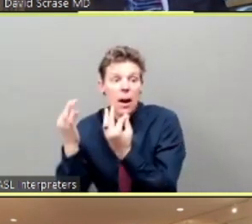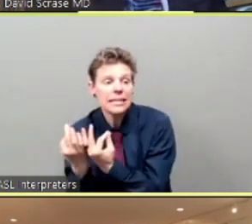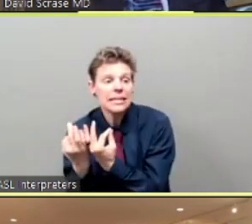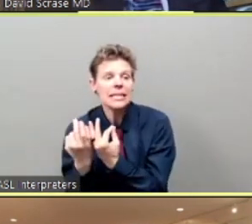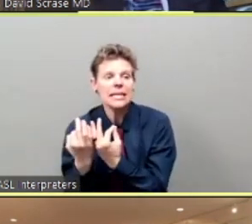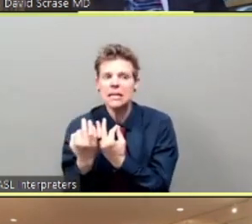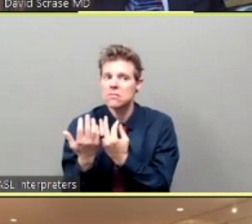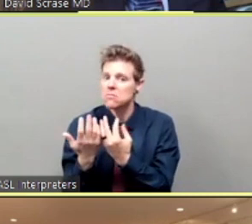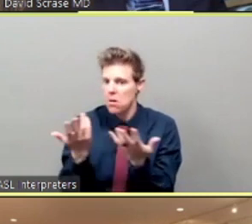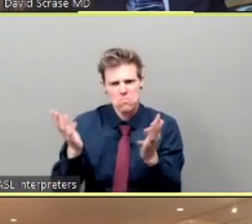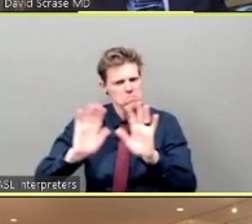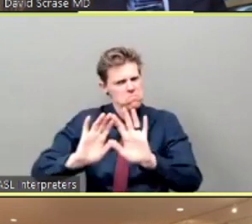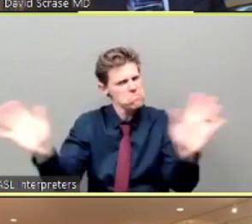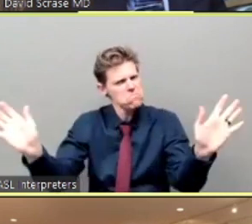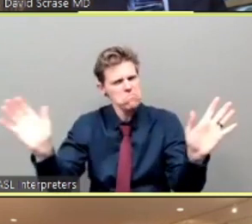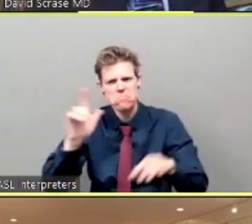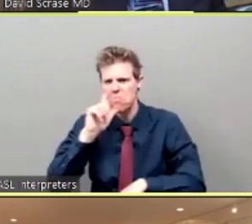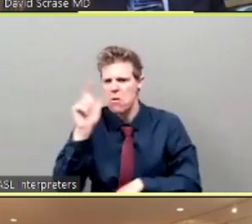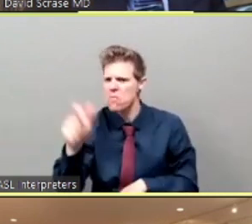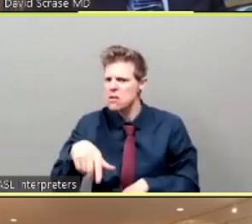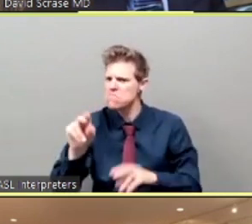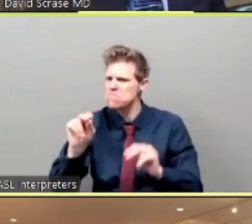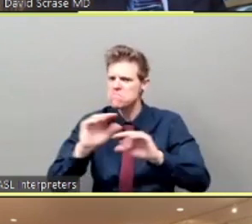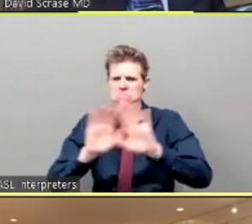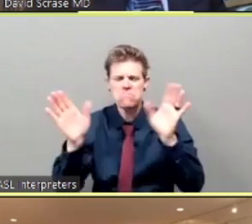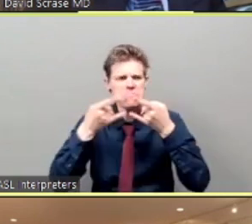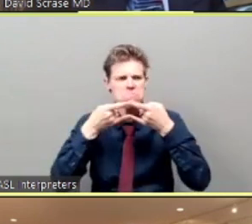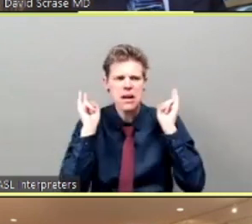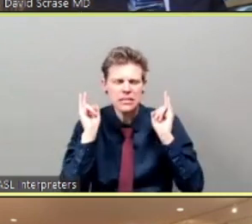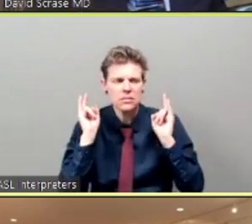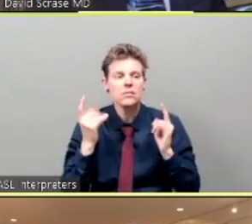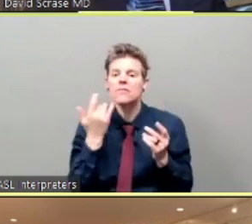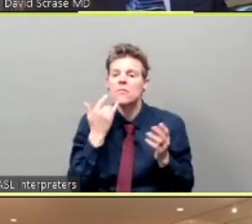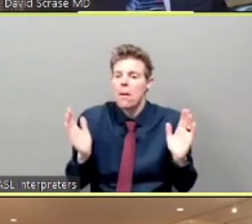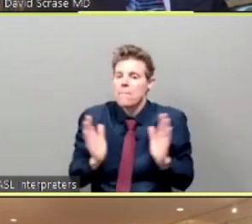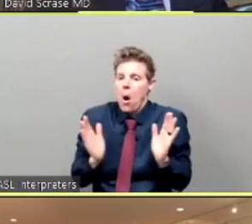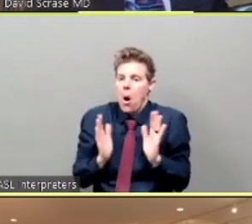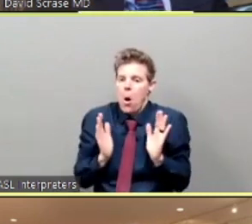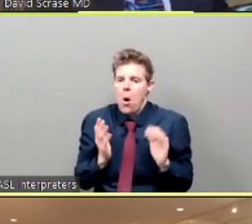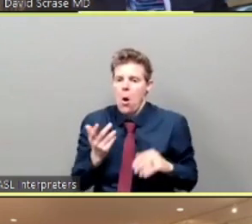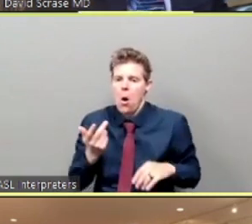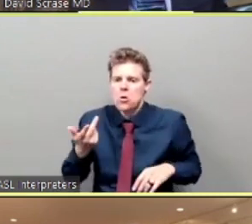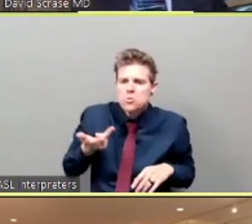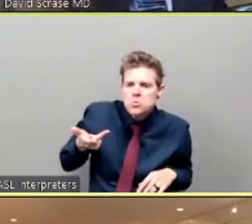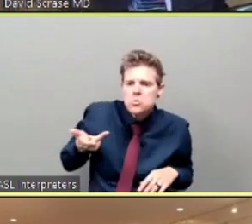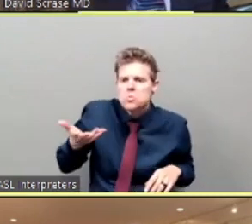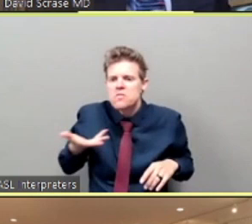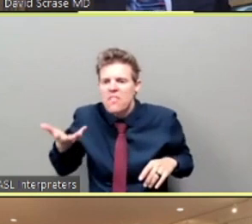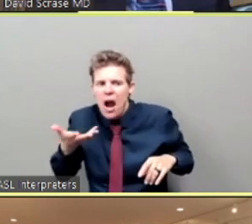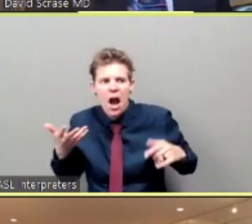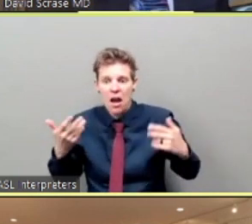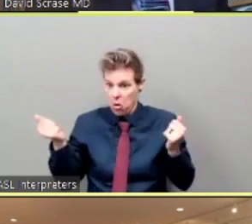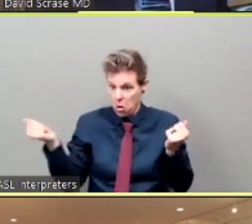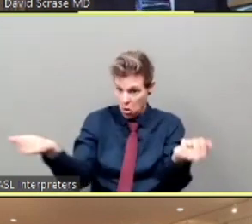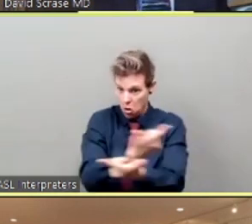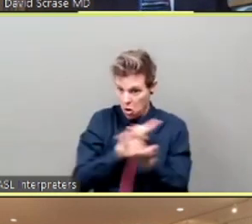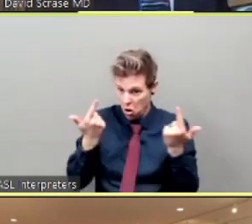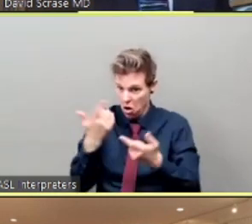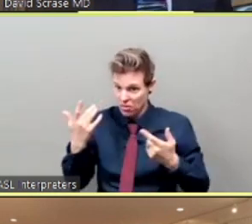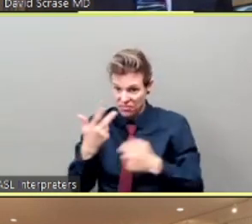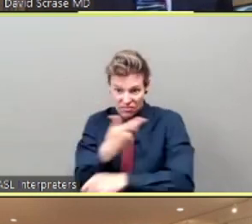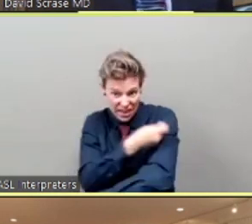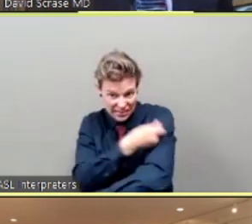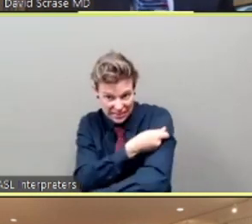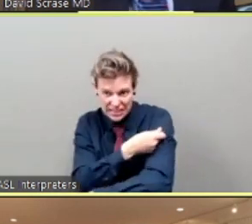outdoor gathering with fully vaccinated family and friends, no one needs to wear a mask. I will talk a little bit about what